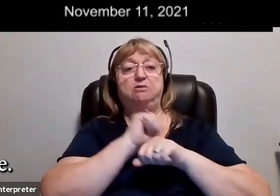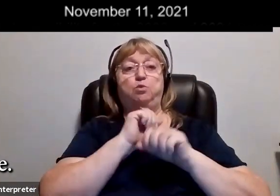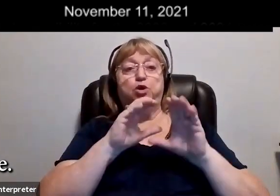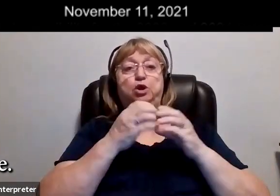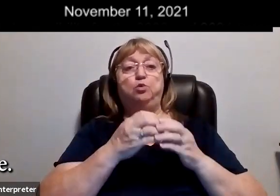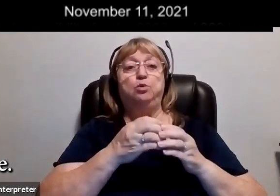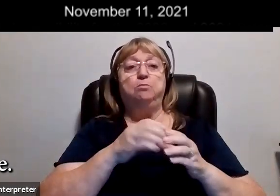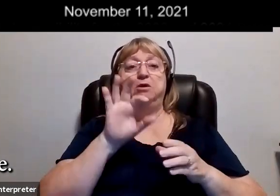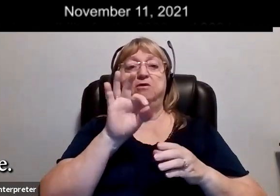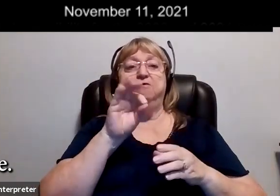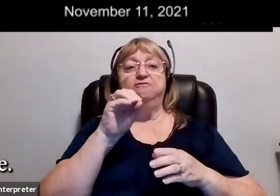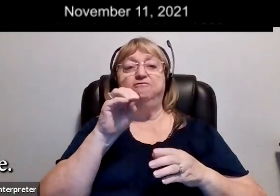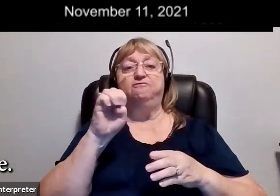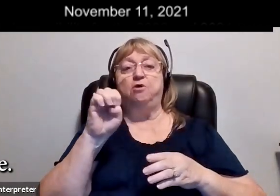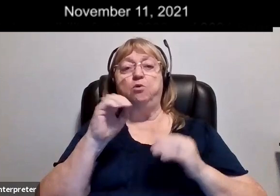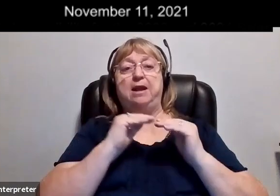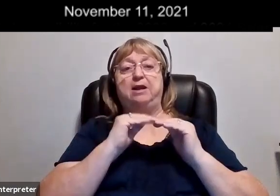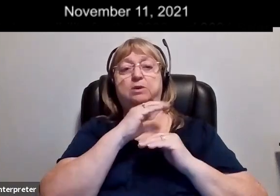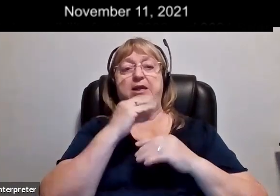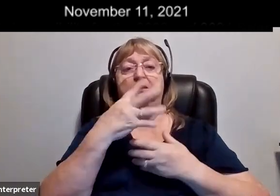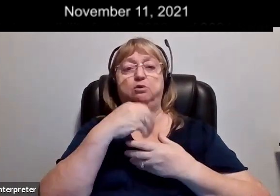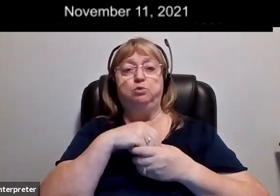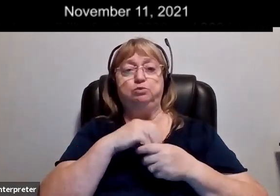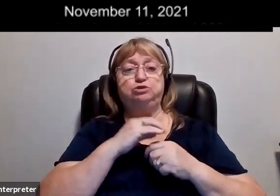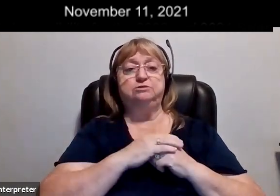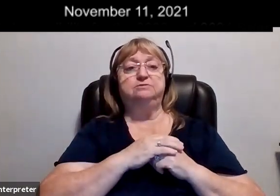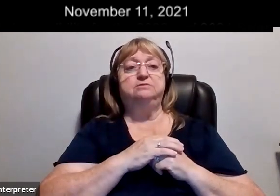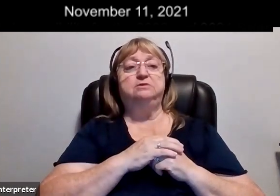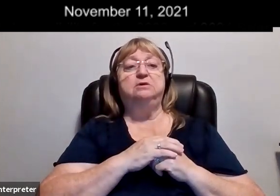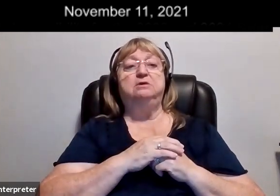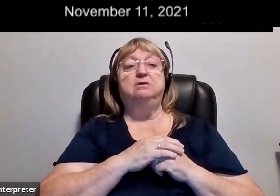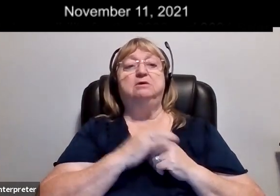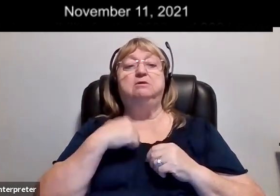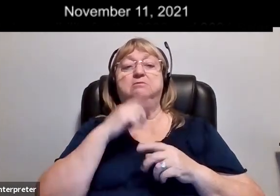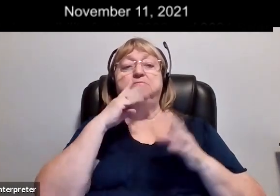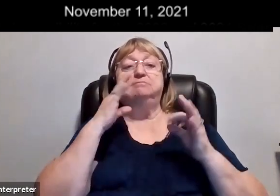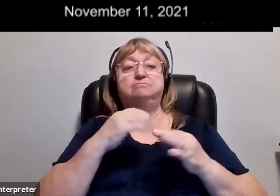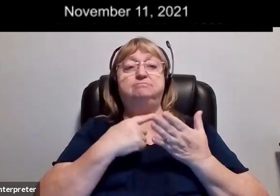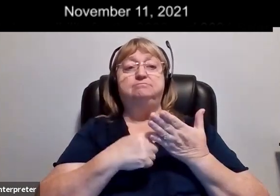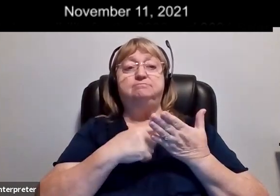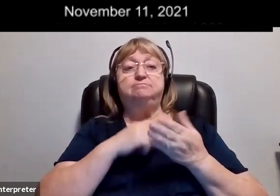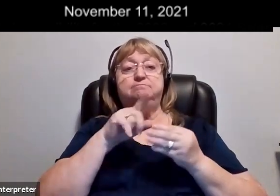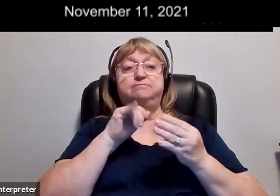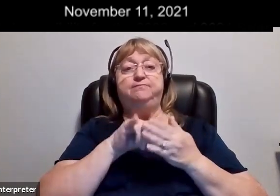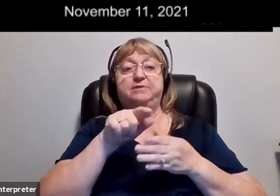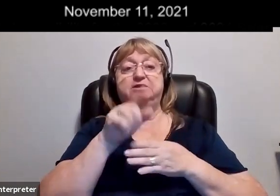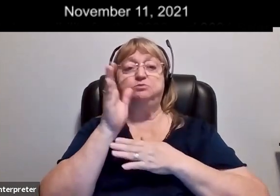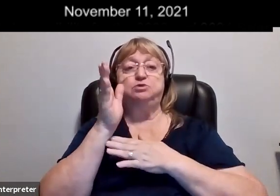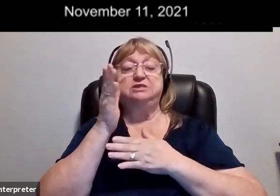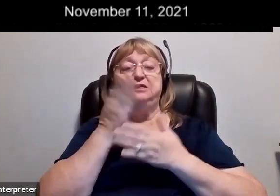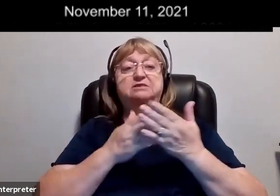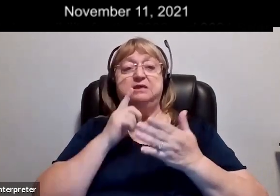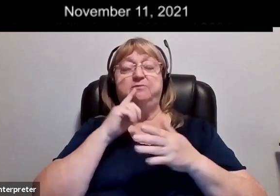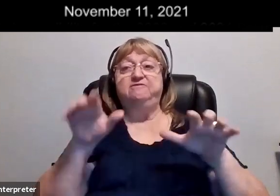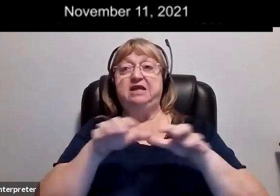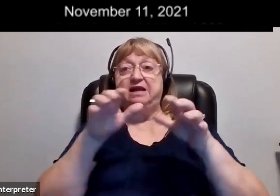and inclusion in our institute. We decided to talk about this, presenting some of the